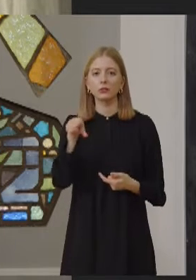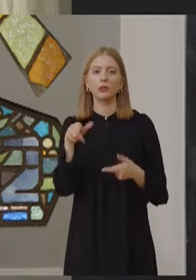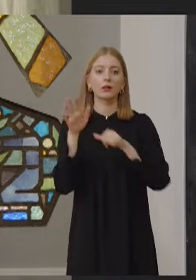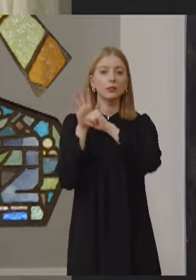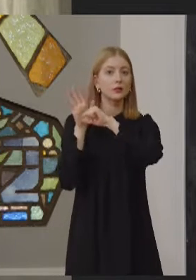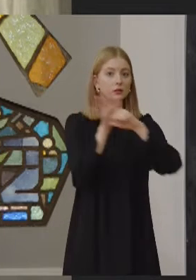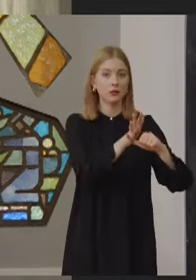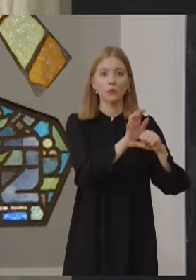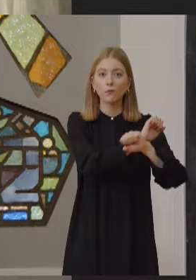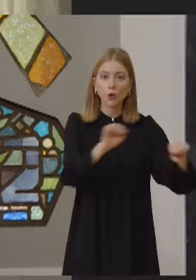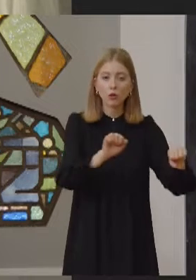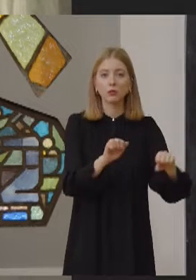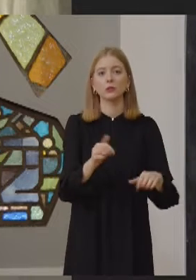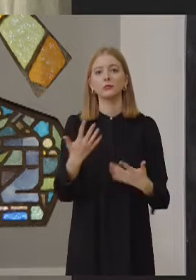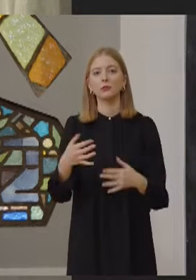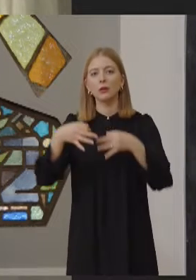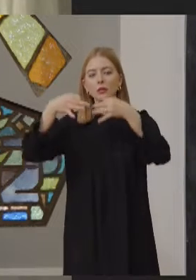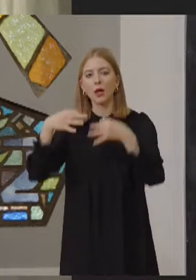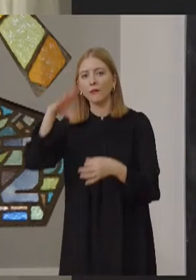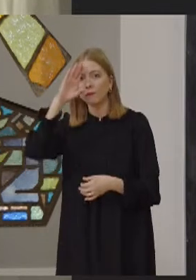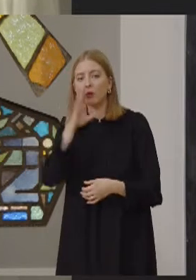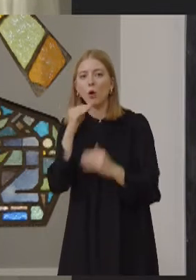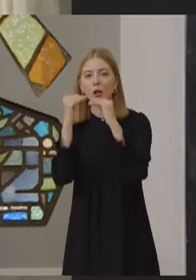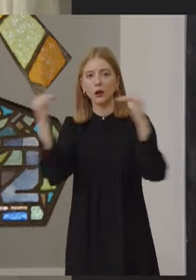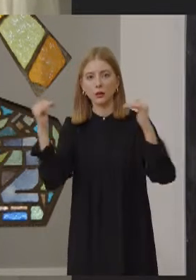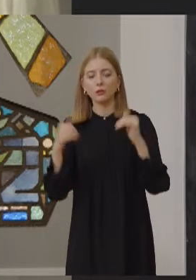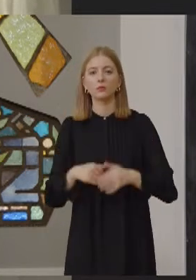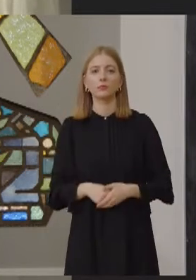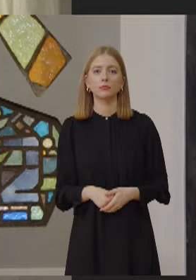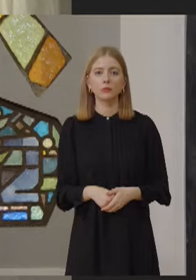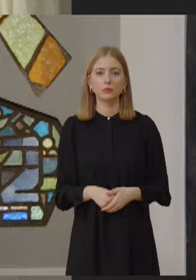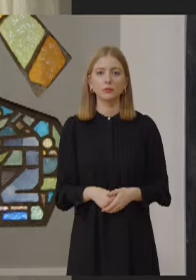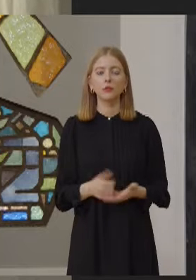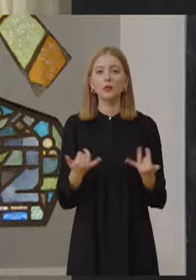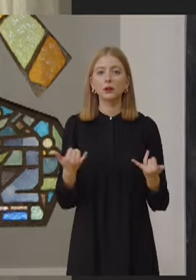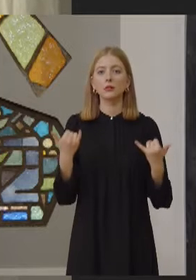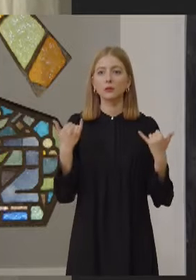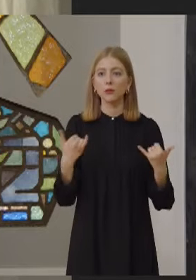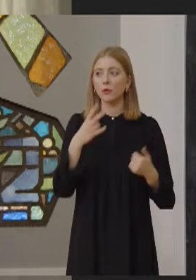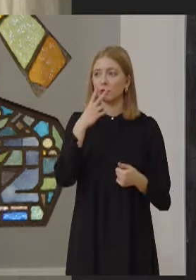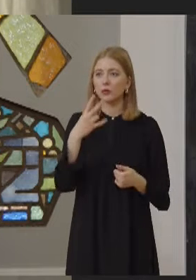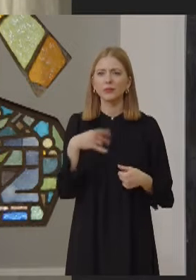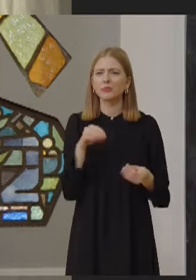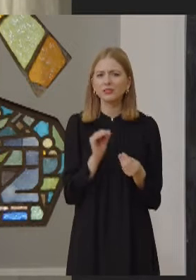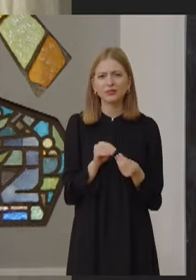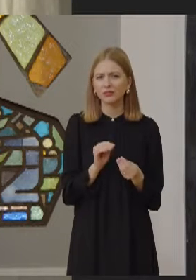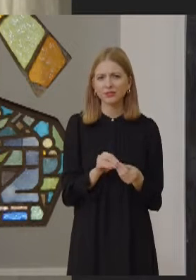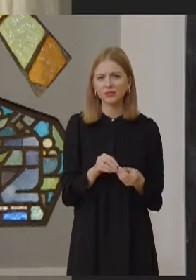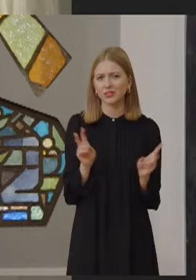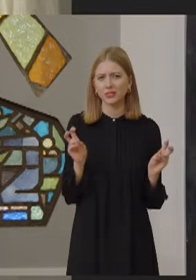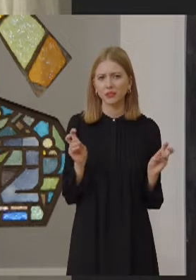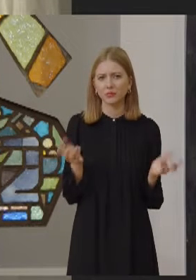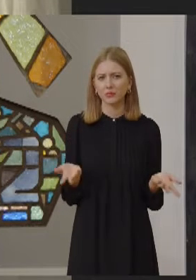foremost, the principle of non-discrimination, the principle of equal opportunities, and other principles.